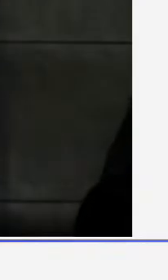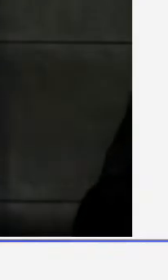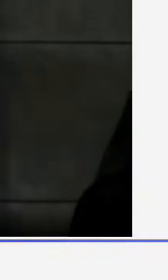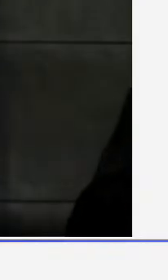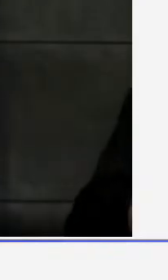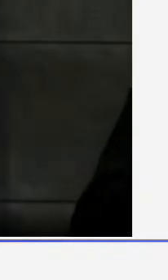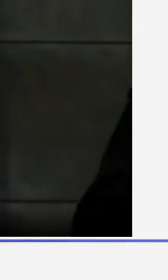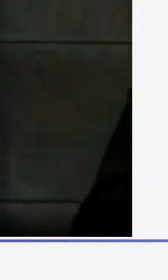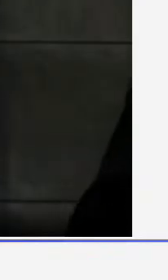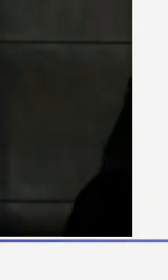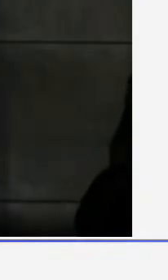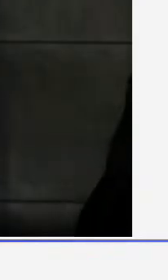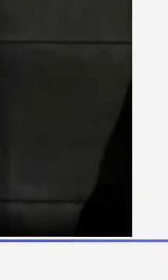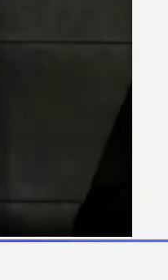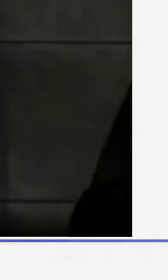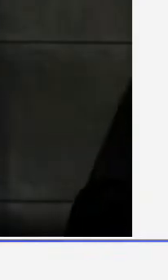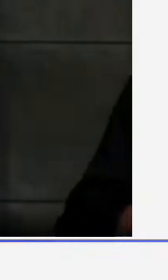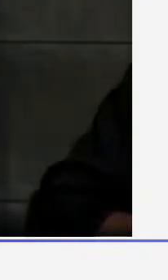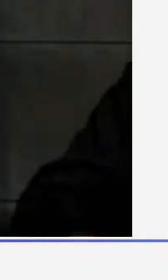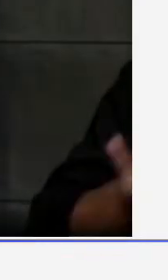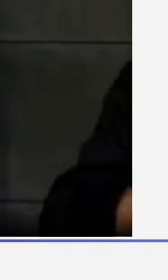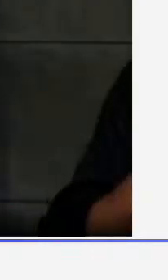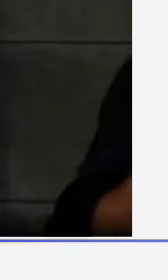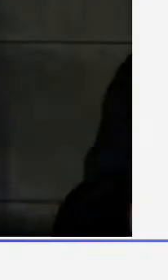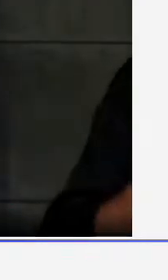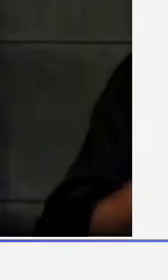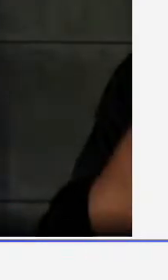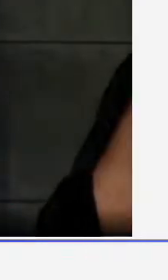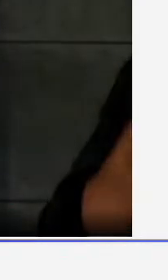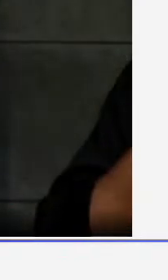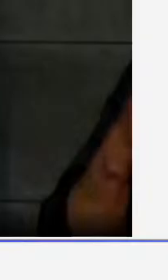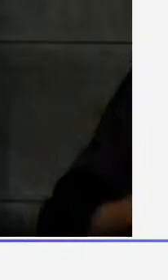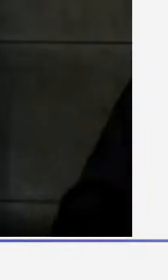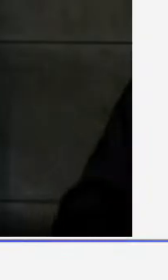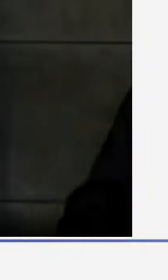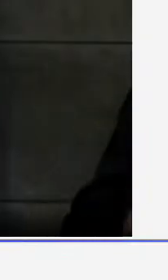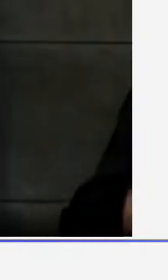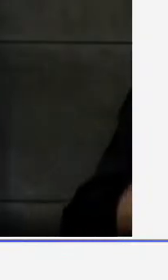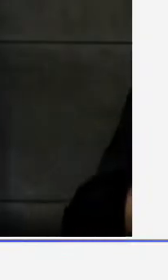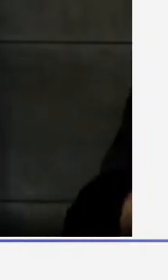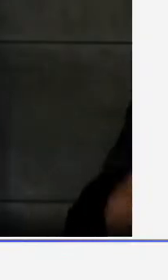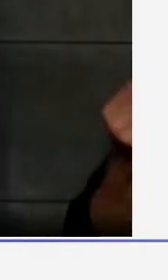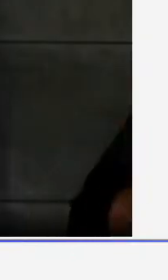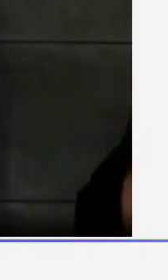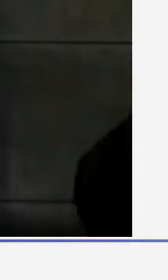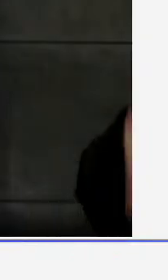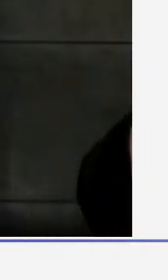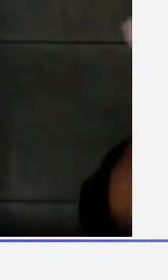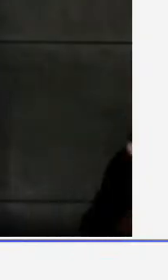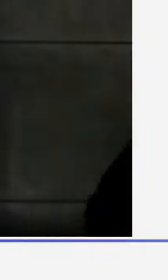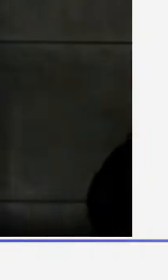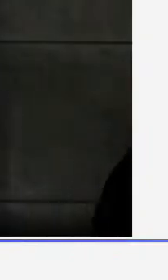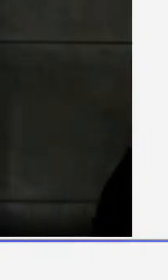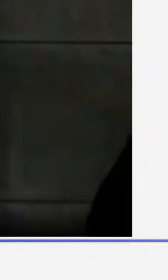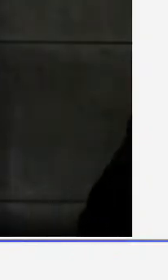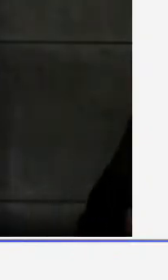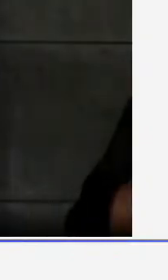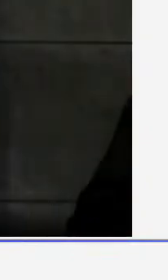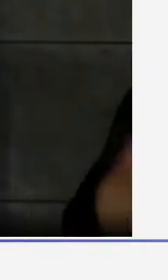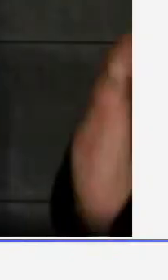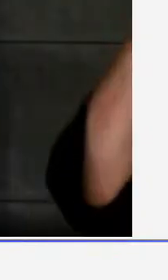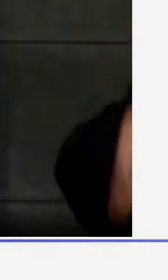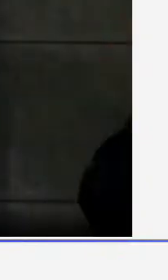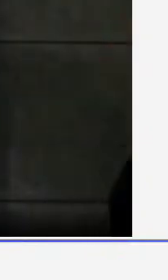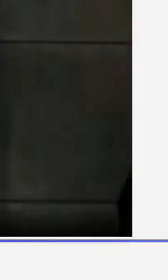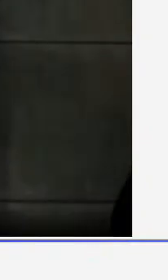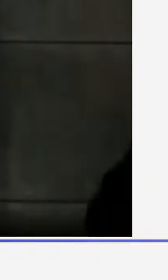country. So just appreciate all that. So look, it's great to be home. It's great to be home here in Louisiana. We landed. I just felt